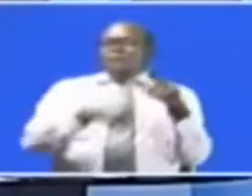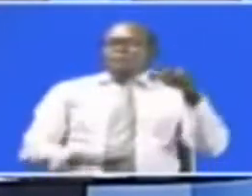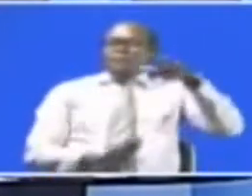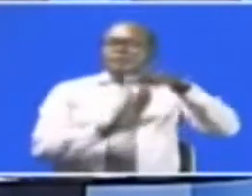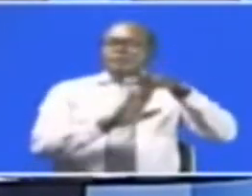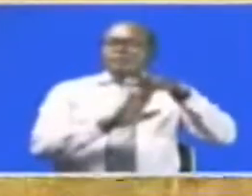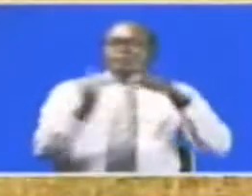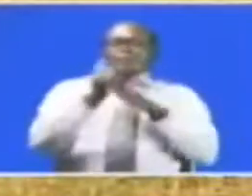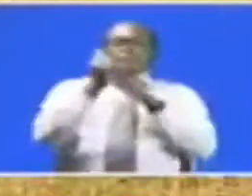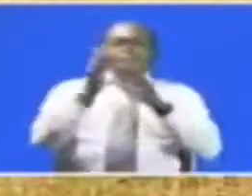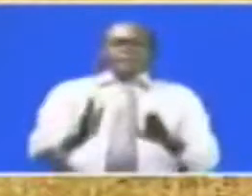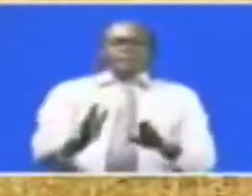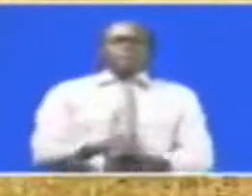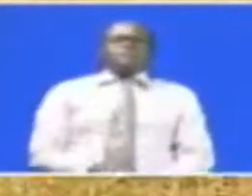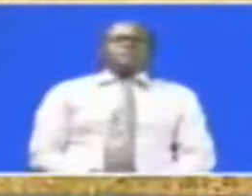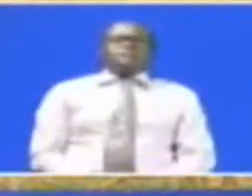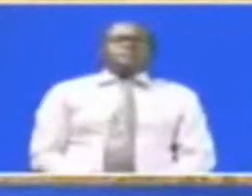leaders, Wazito.